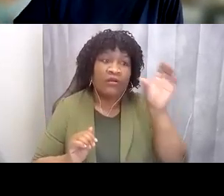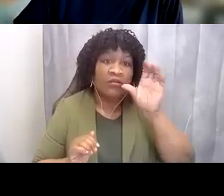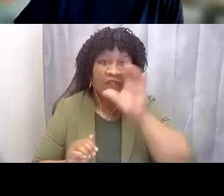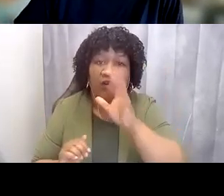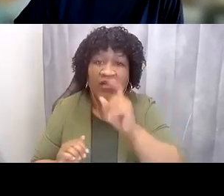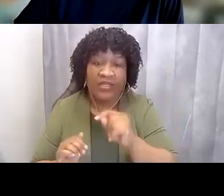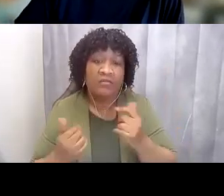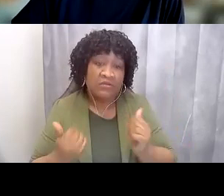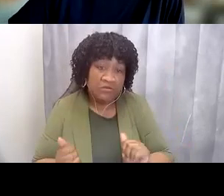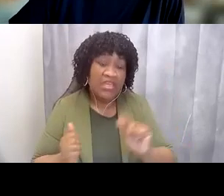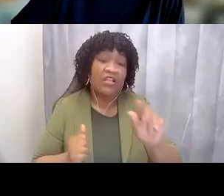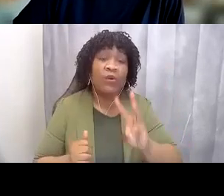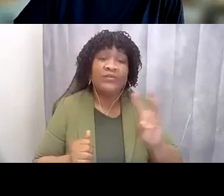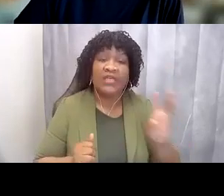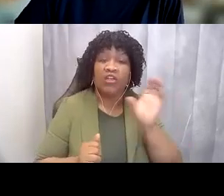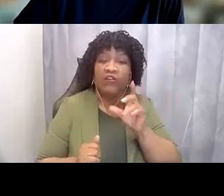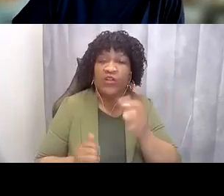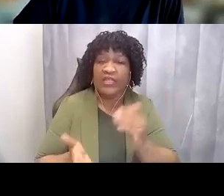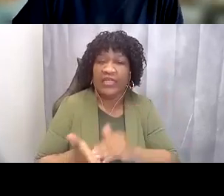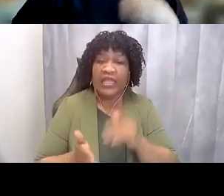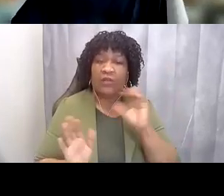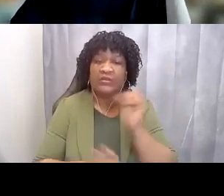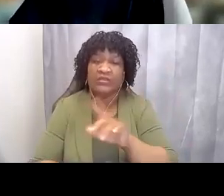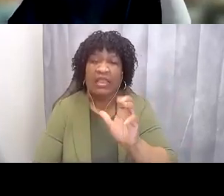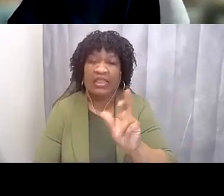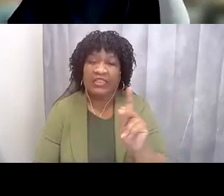can go find it on our website and you'll have the link.